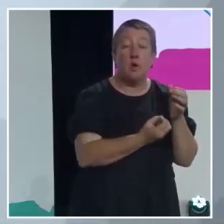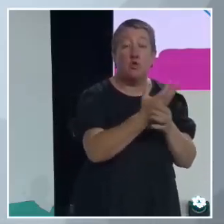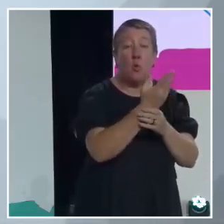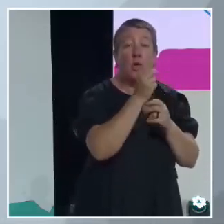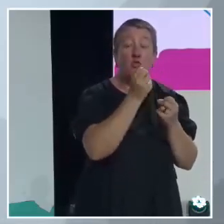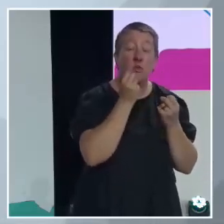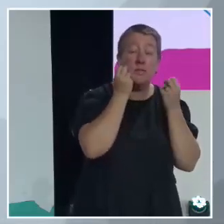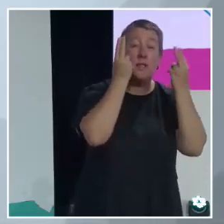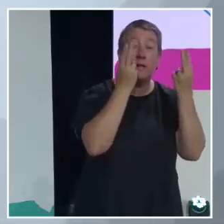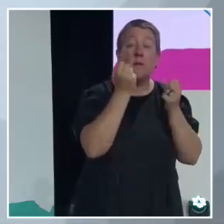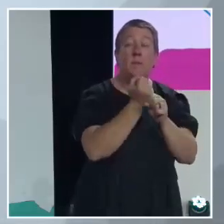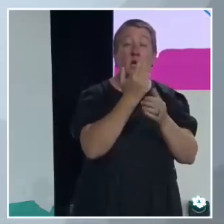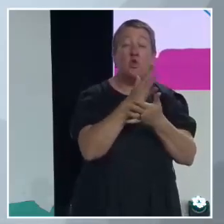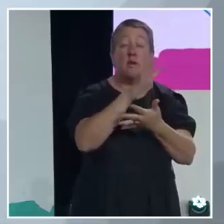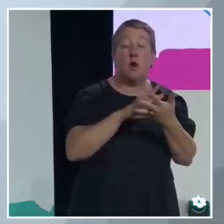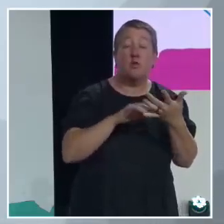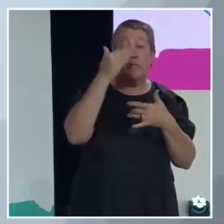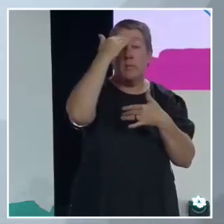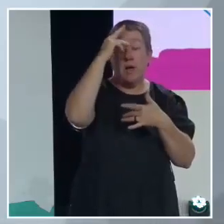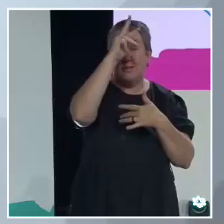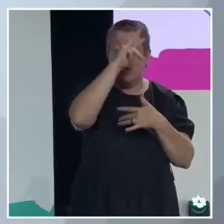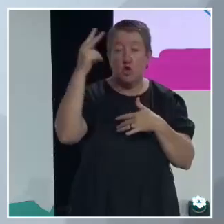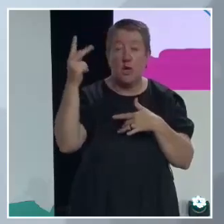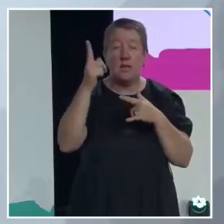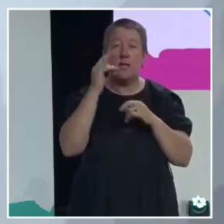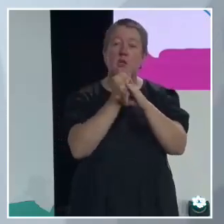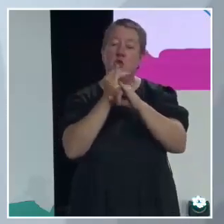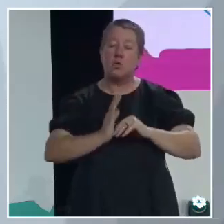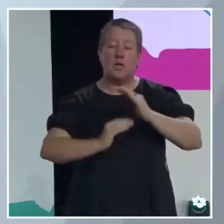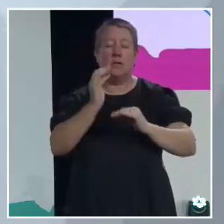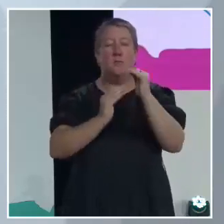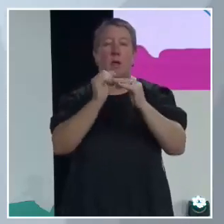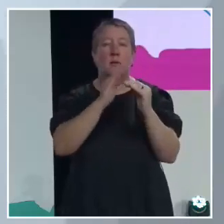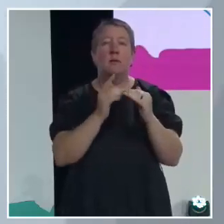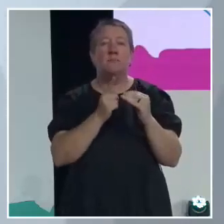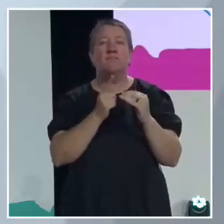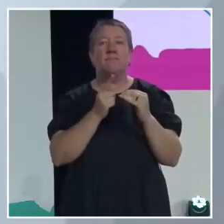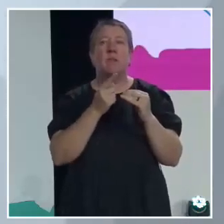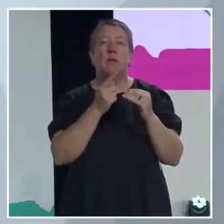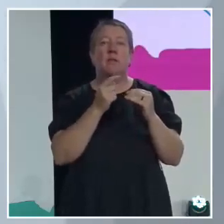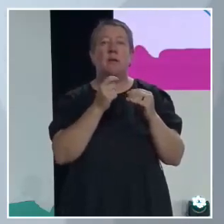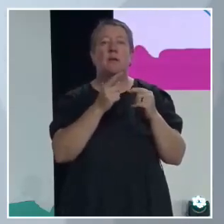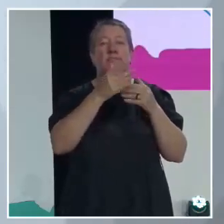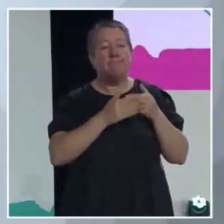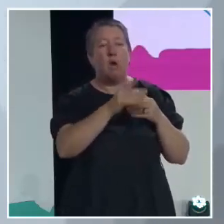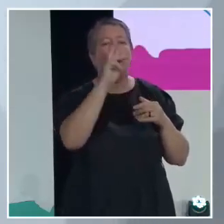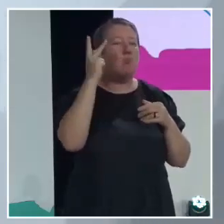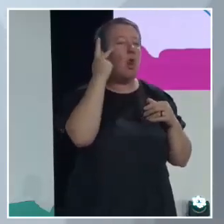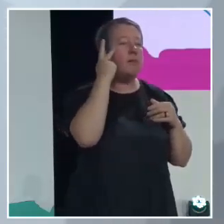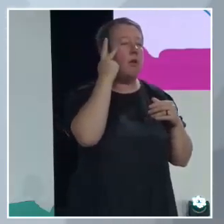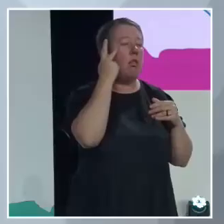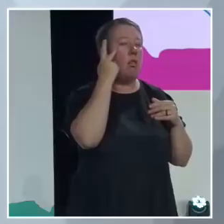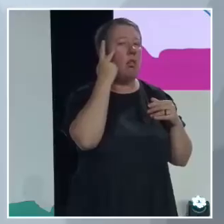we change narratives and mindsets, and to build institutions that outlive political regimes and transitions.